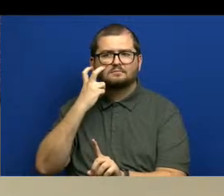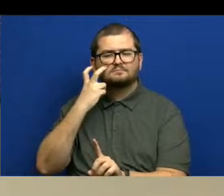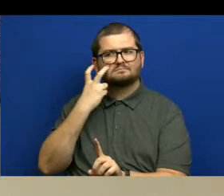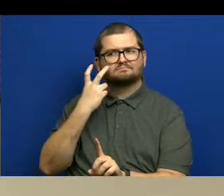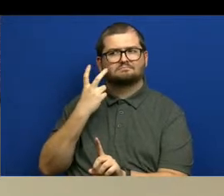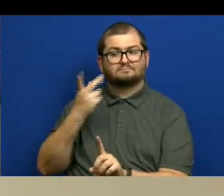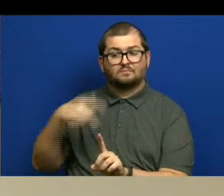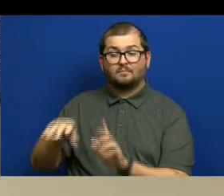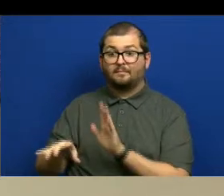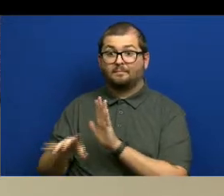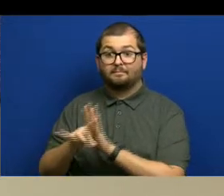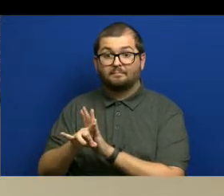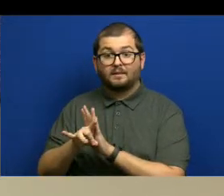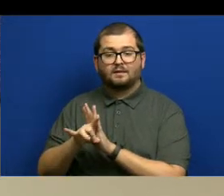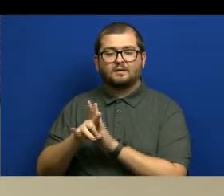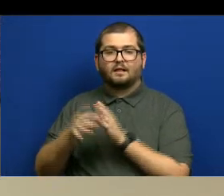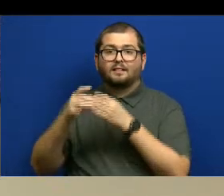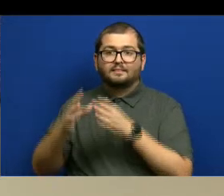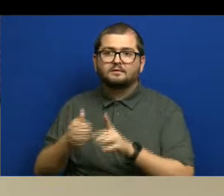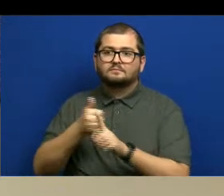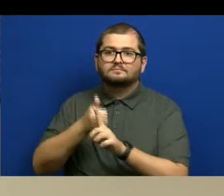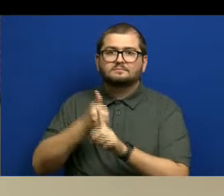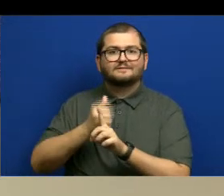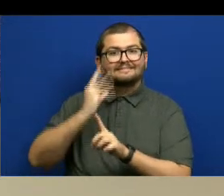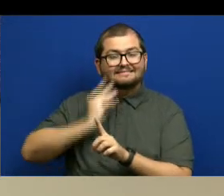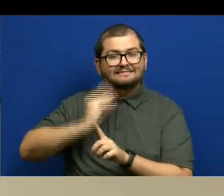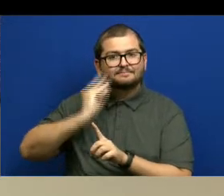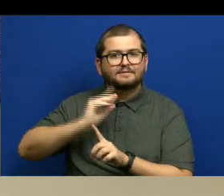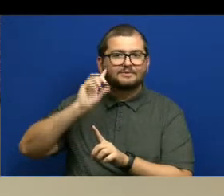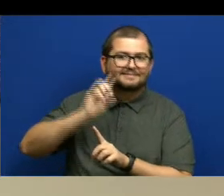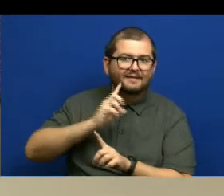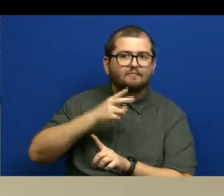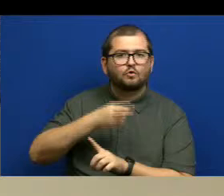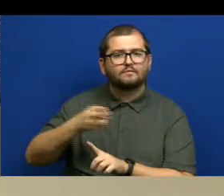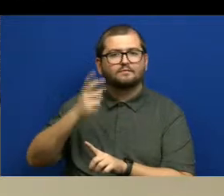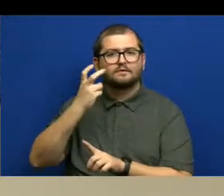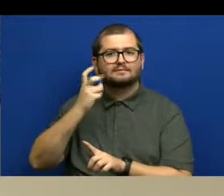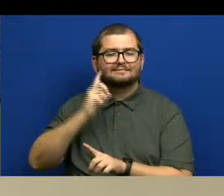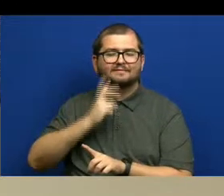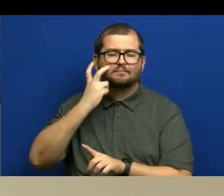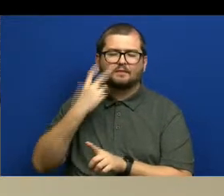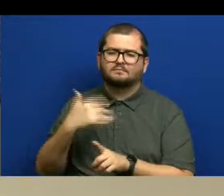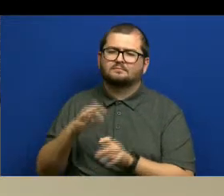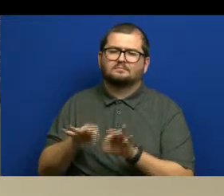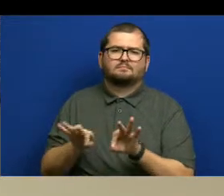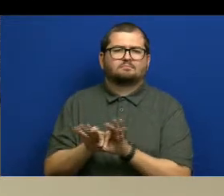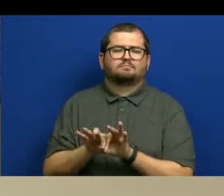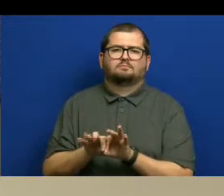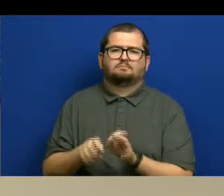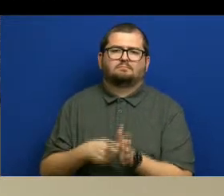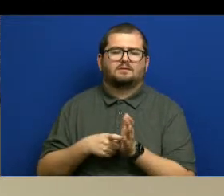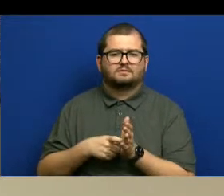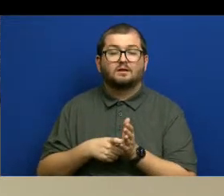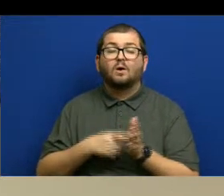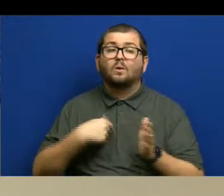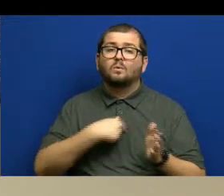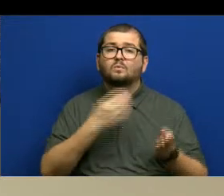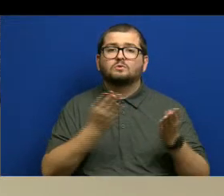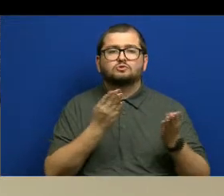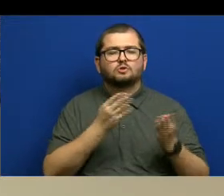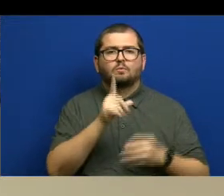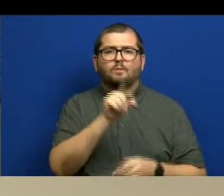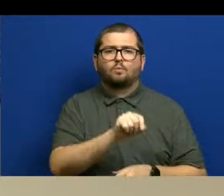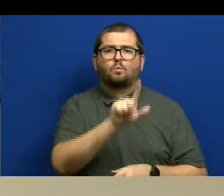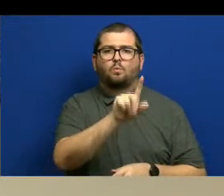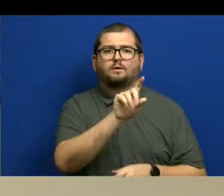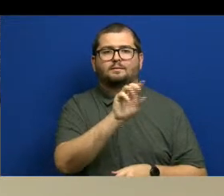selecting a leader with genuine connection and lived experience is essential. ACDHH serves over 1.1 million Arizonas